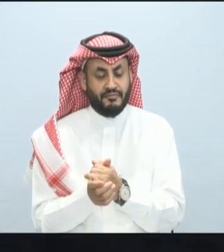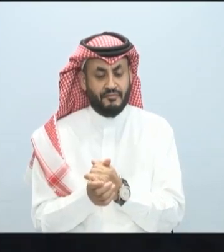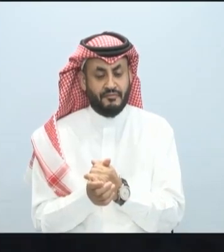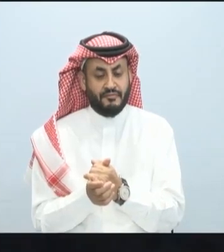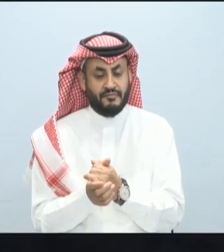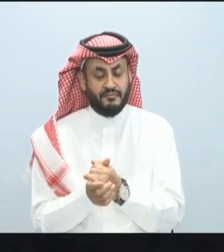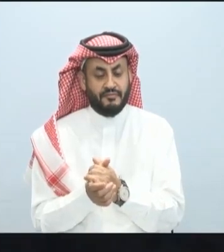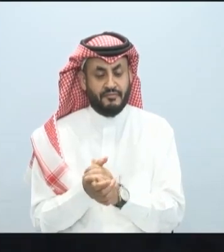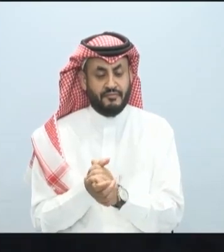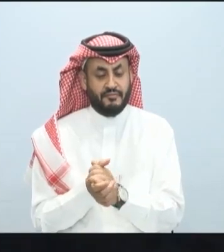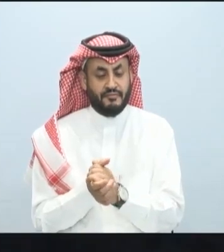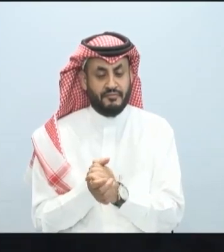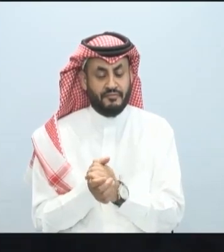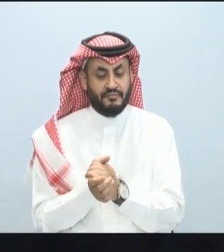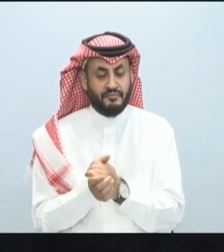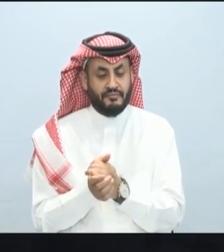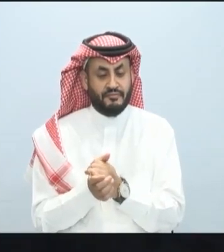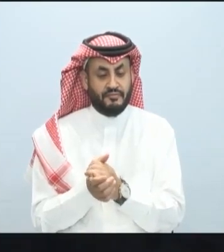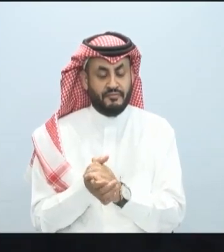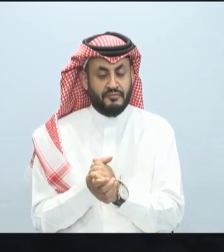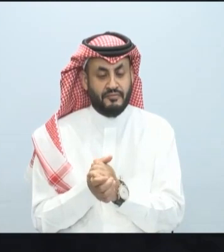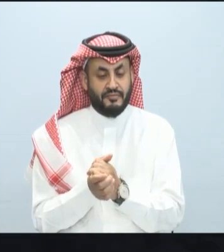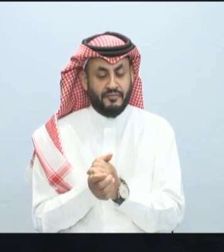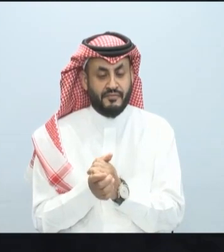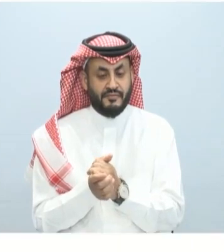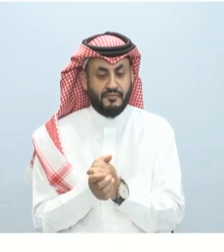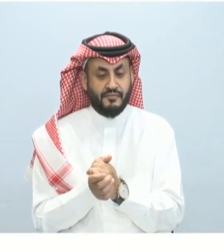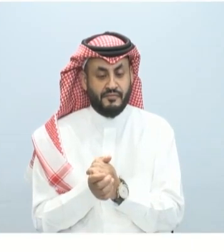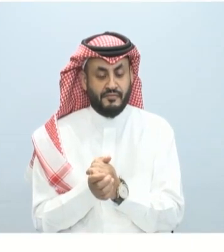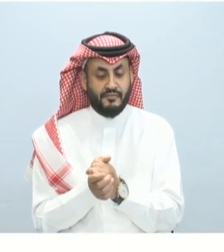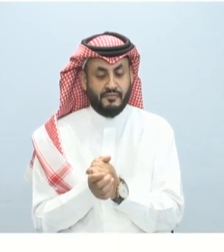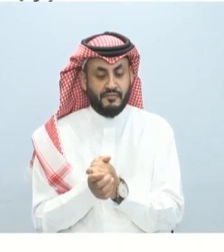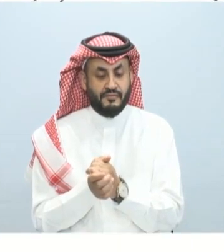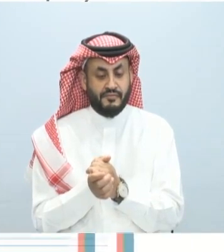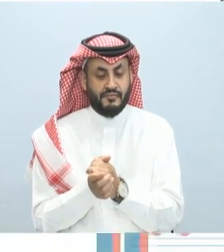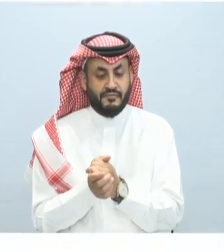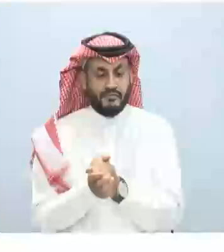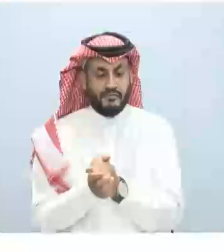essay interesting and you can add all the details that you need.